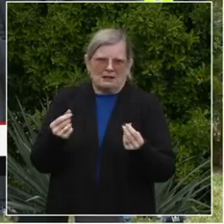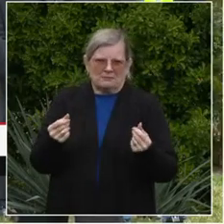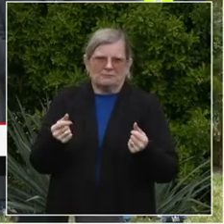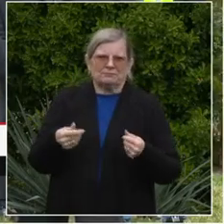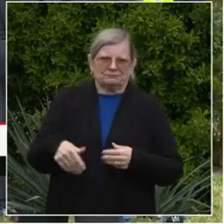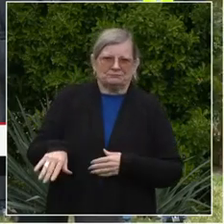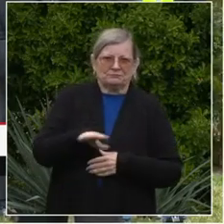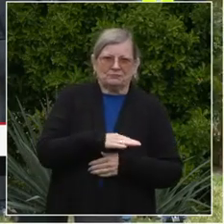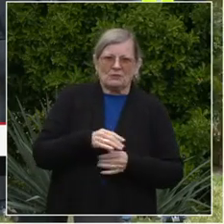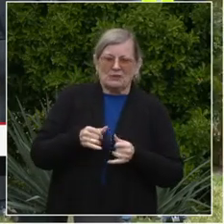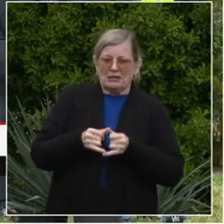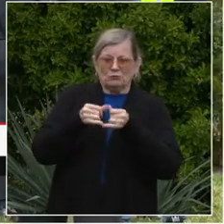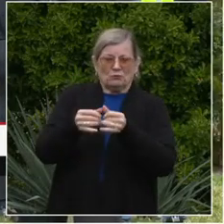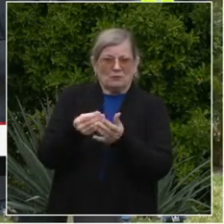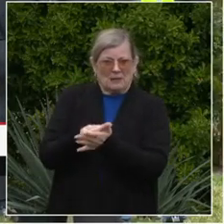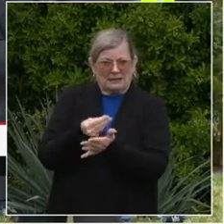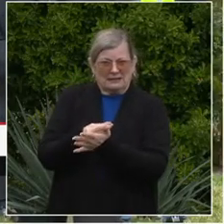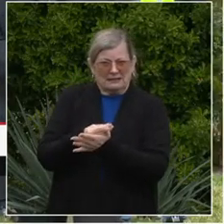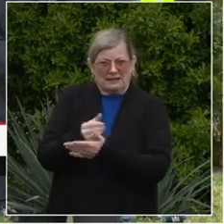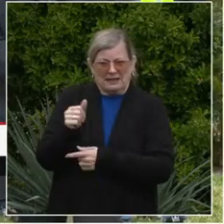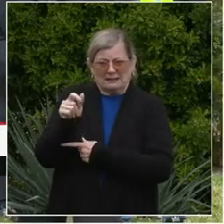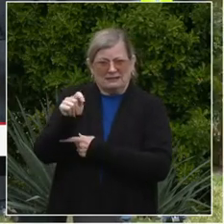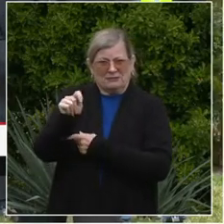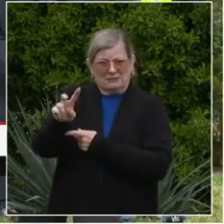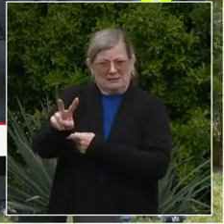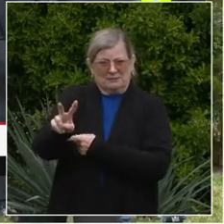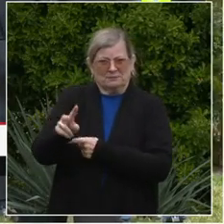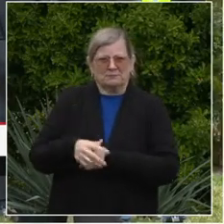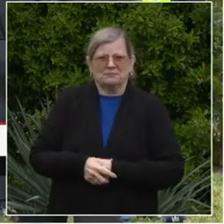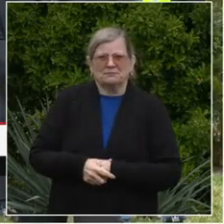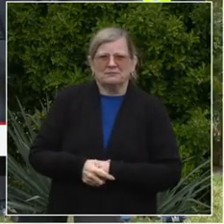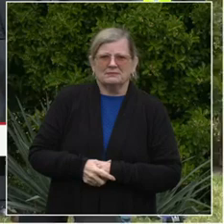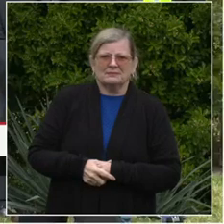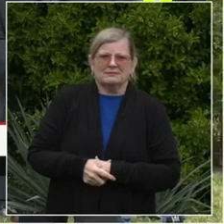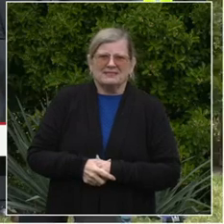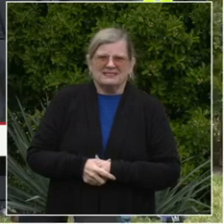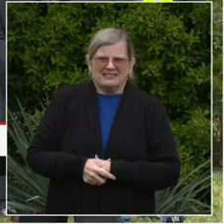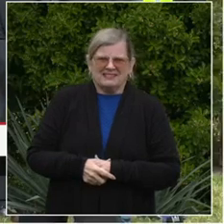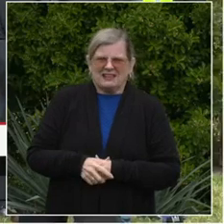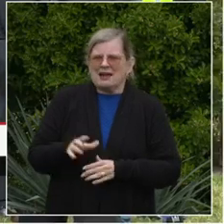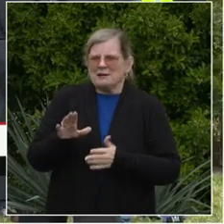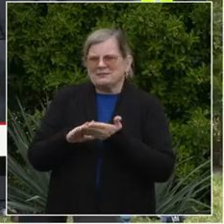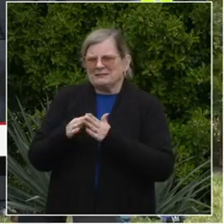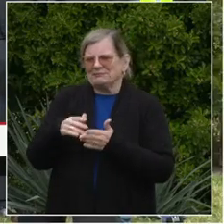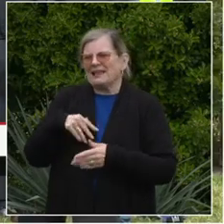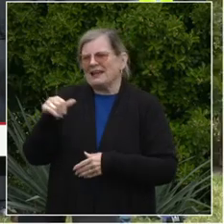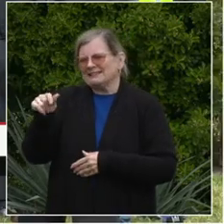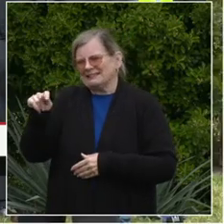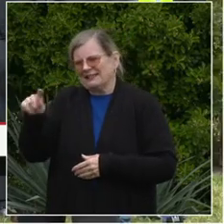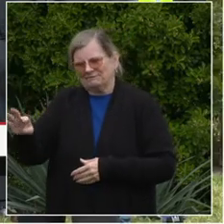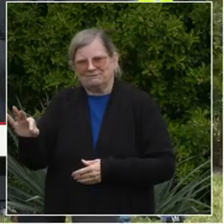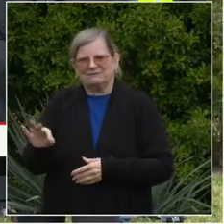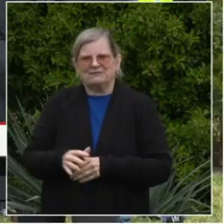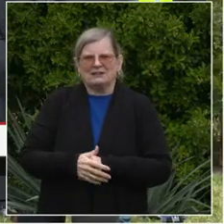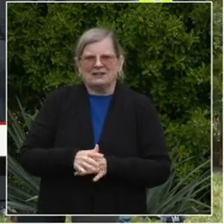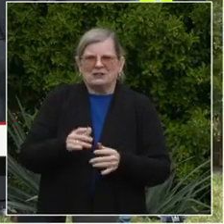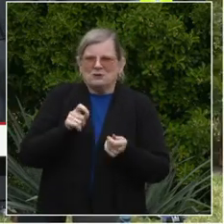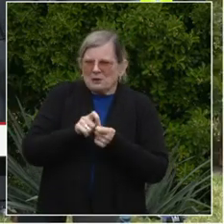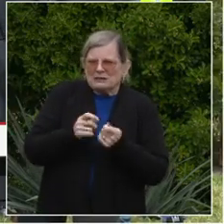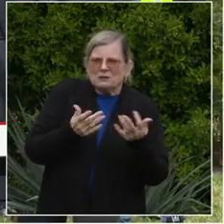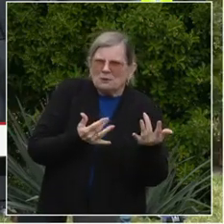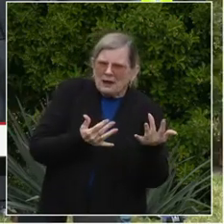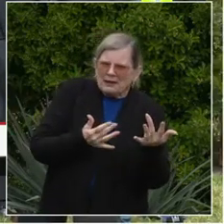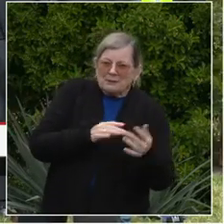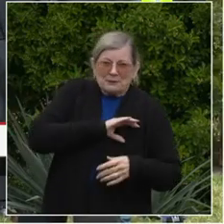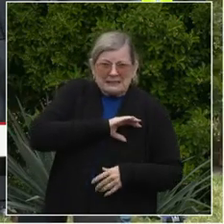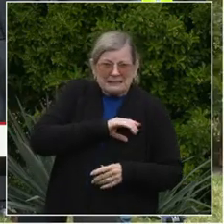ATF. So let's talk about exactly why we are here. The Metropolitan Police Department has recovered over 2,000